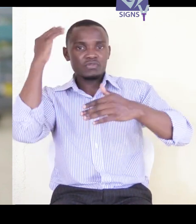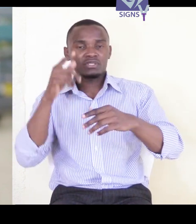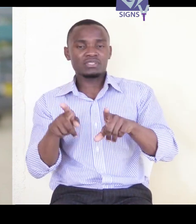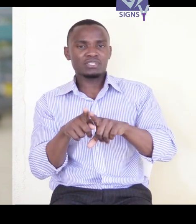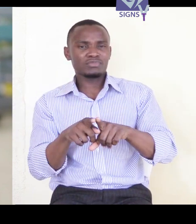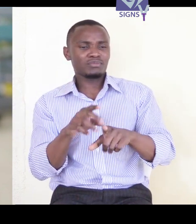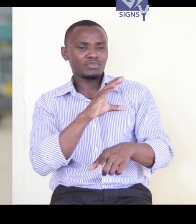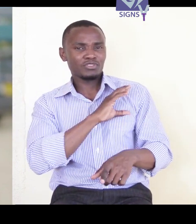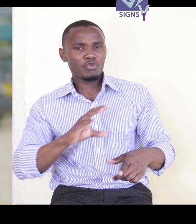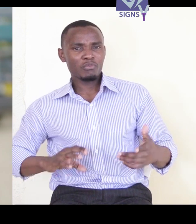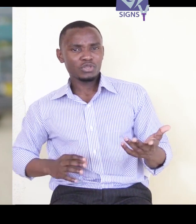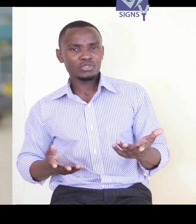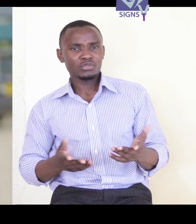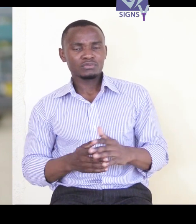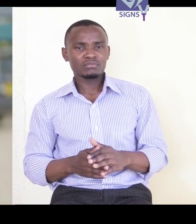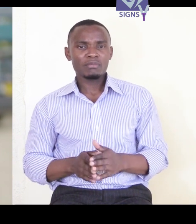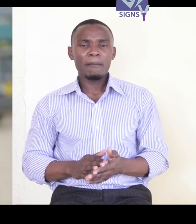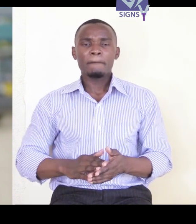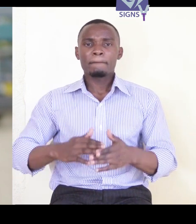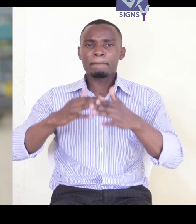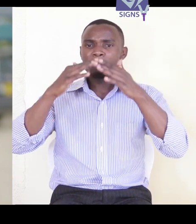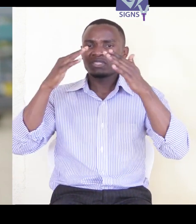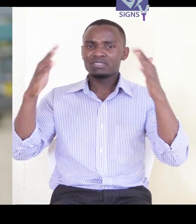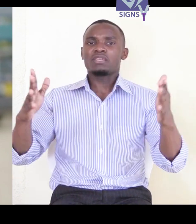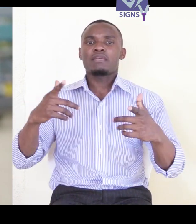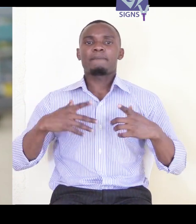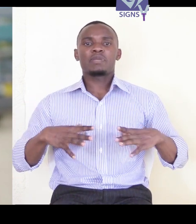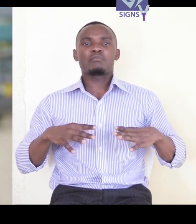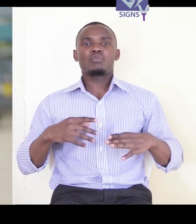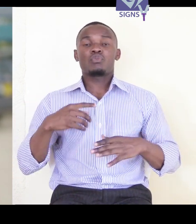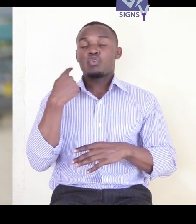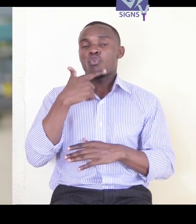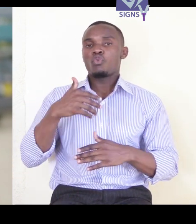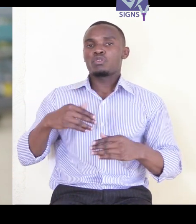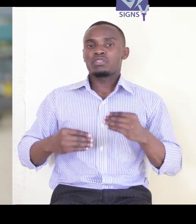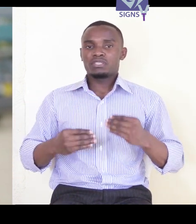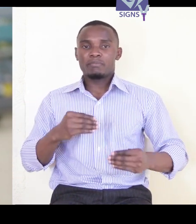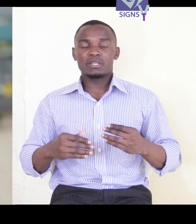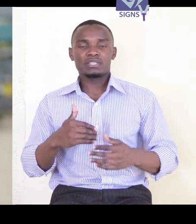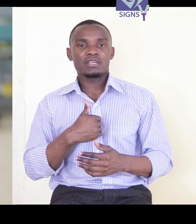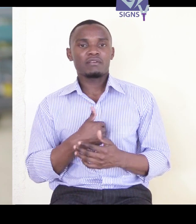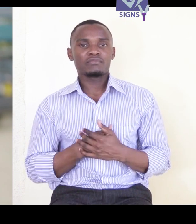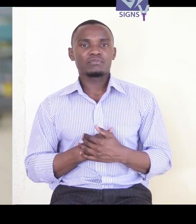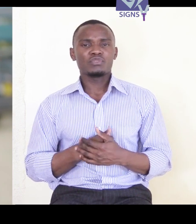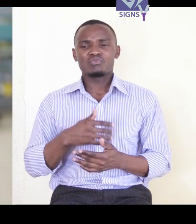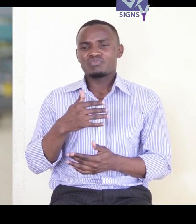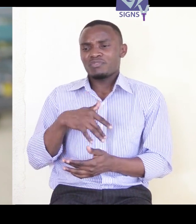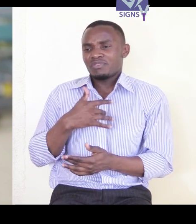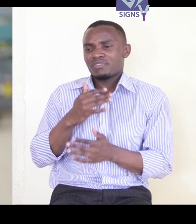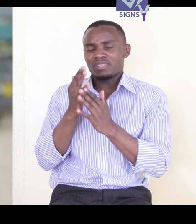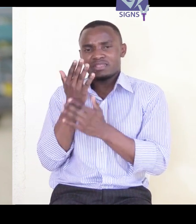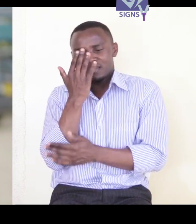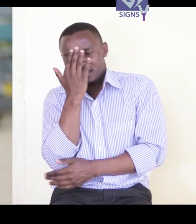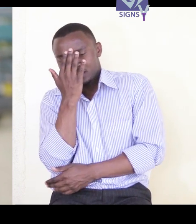universities. And so many people in the different, people working in the commissions, senior people who have